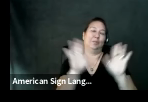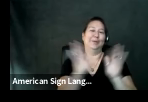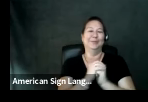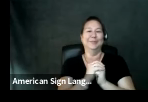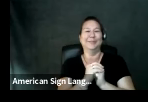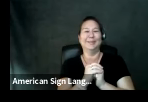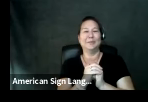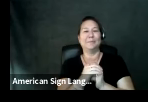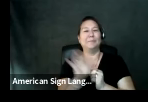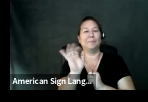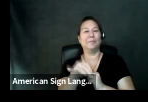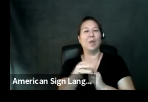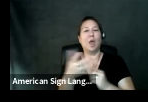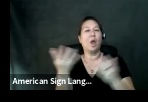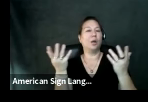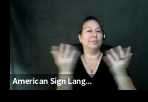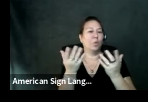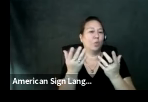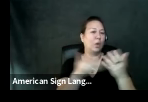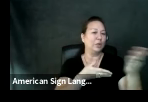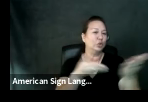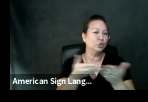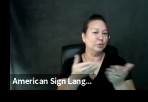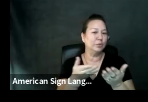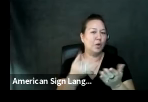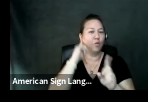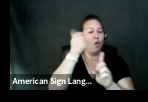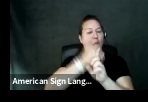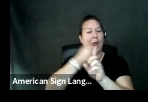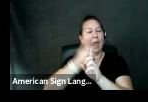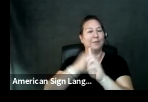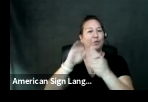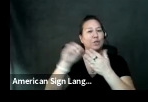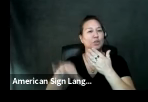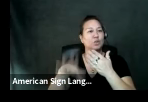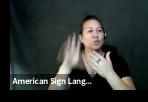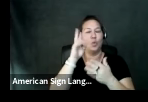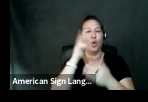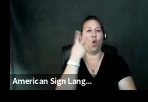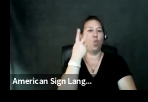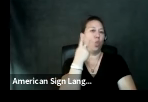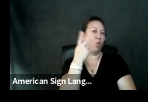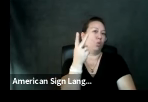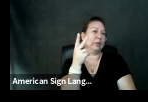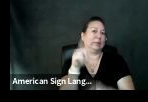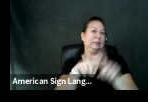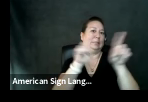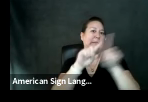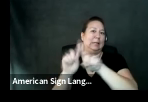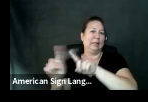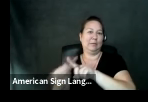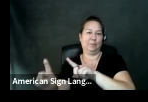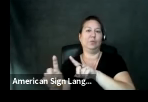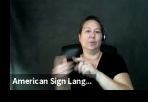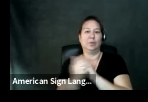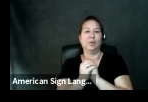a continuum of services that for every student, it may look different on what LRE, the least restrictive